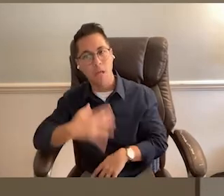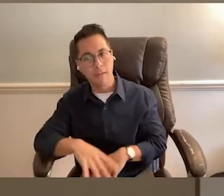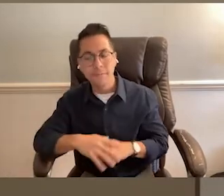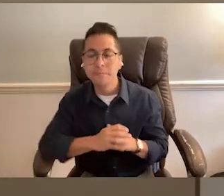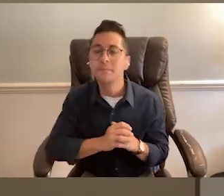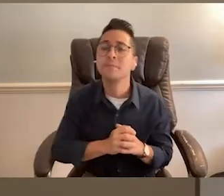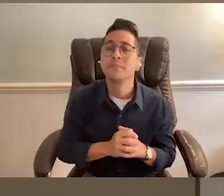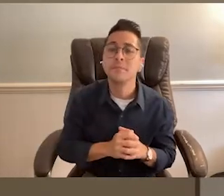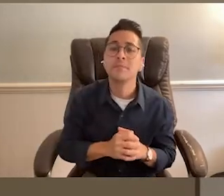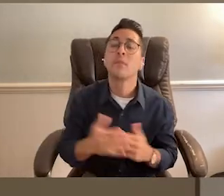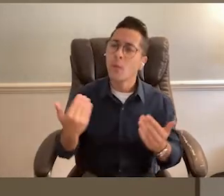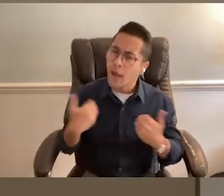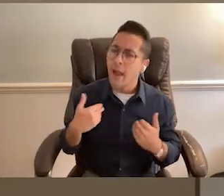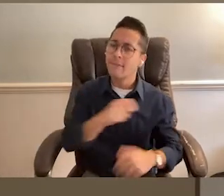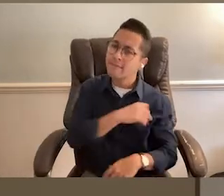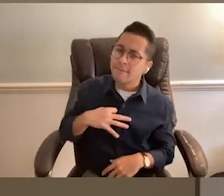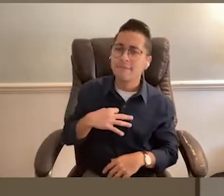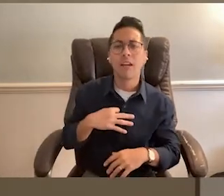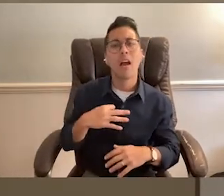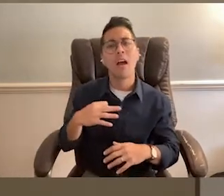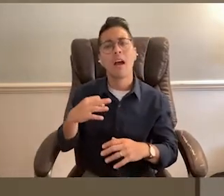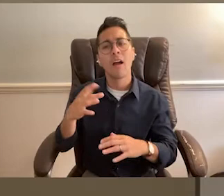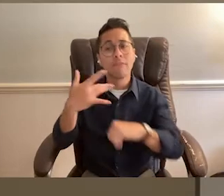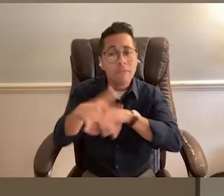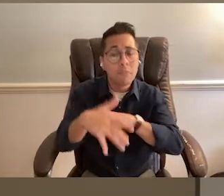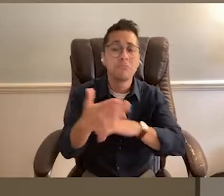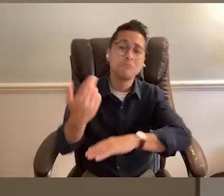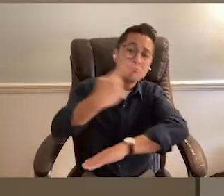Sorry, this is not a good place to set out stuff. This is all good.